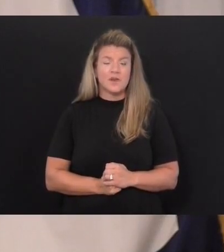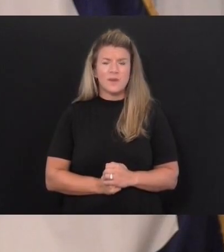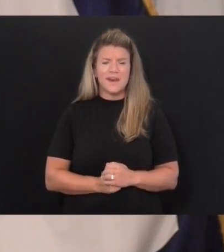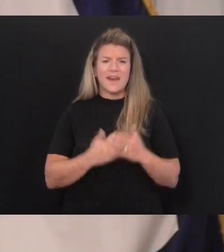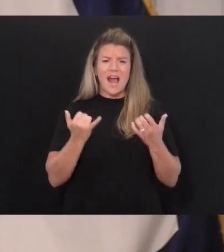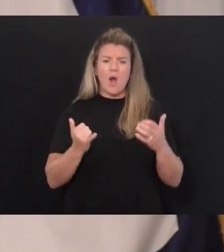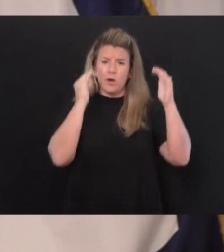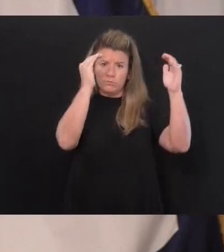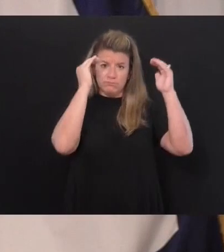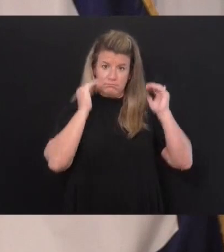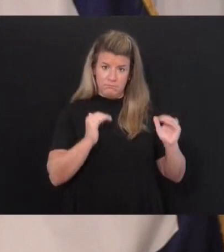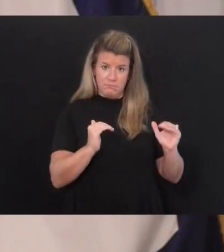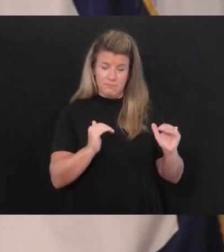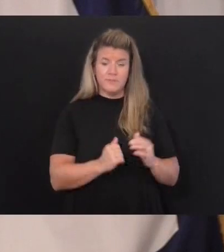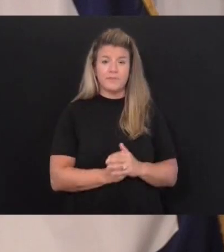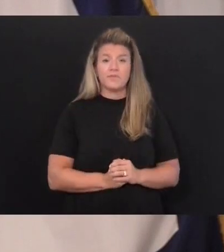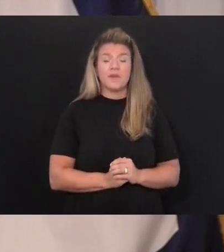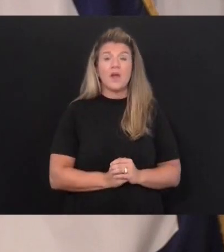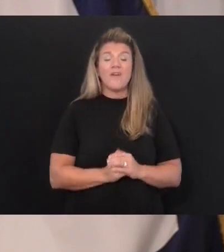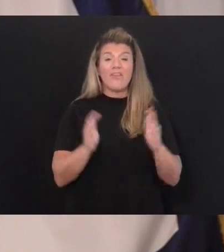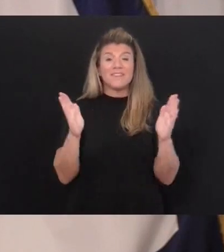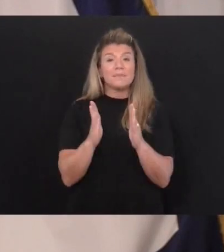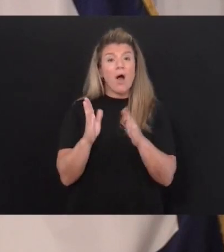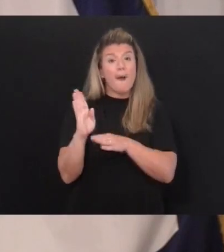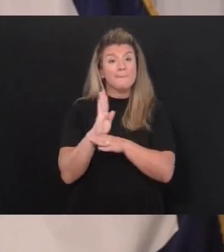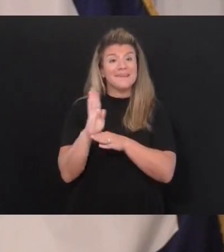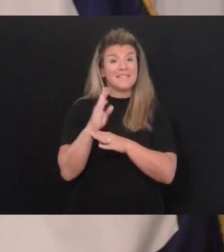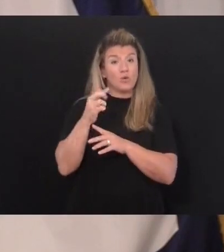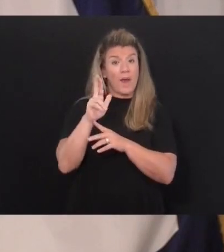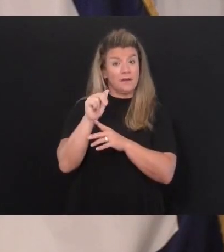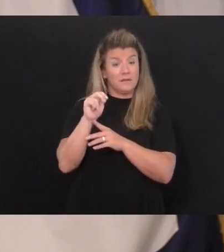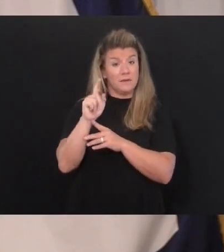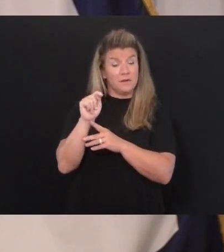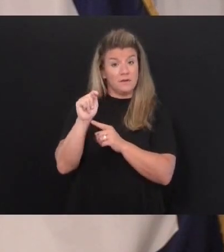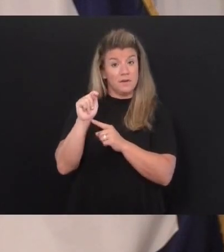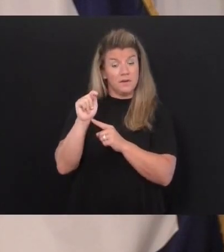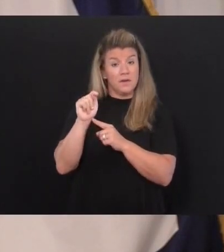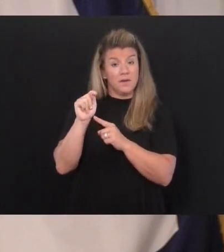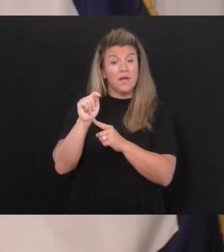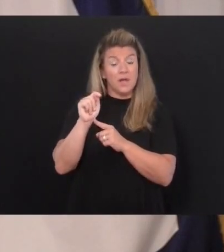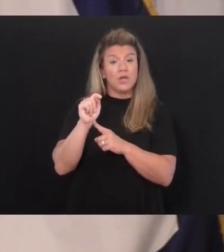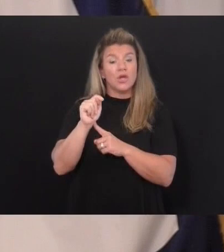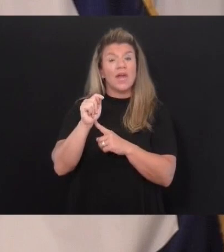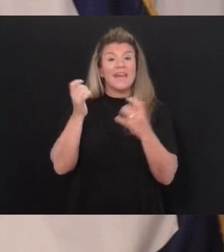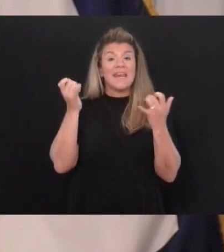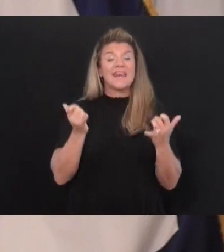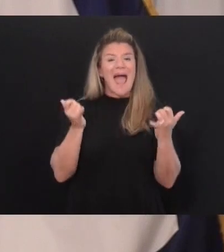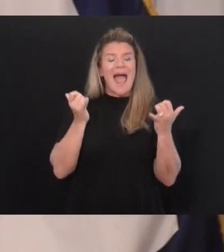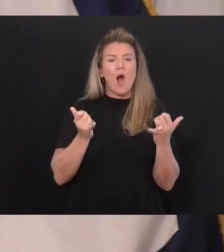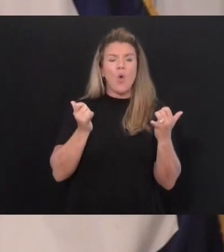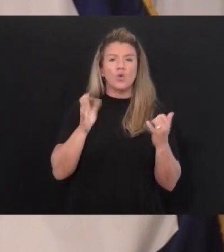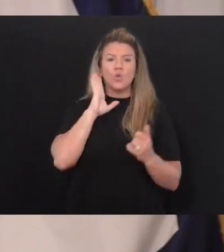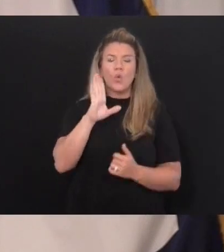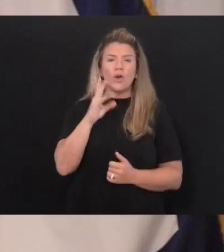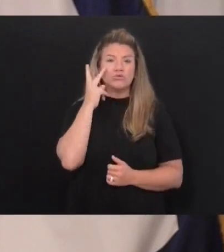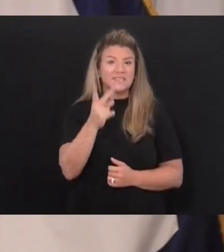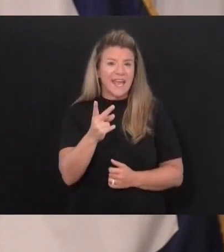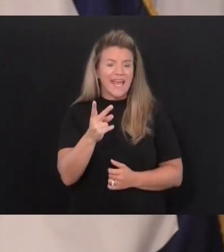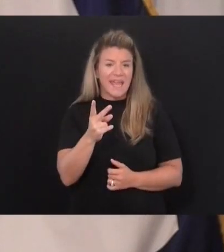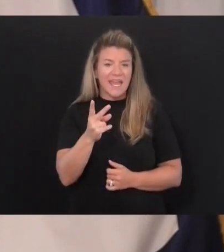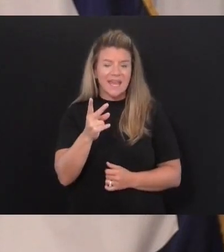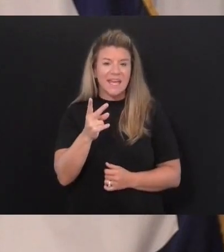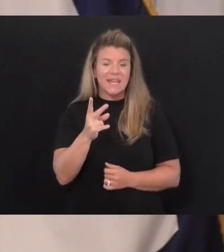absolutely delighted over. We do not have an additional death. Since Wednesday we had no additional